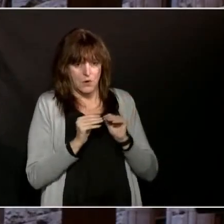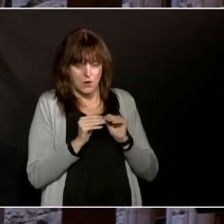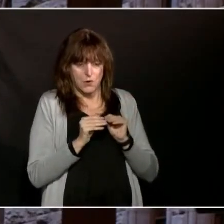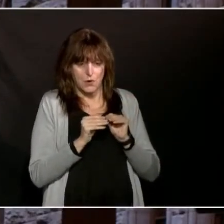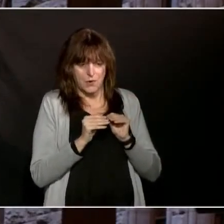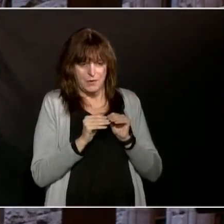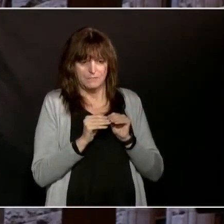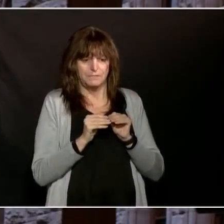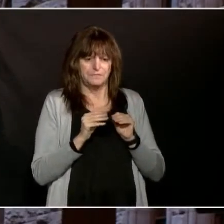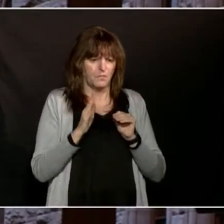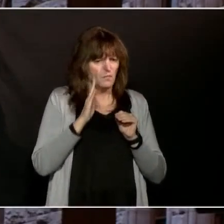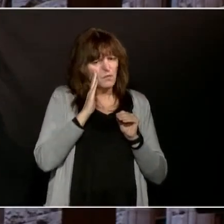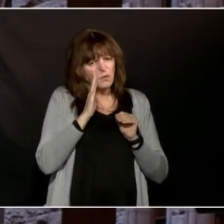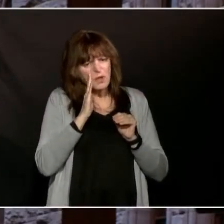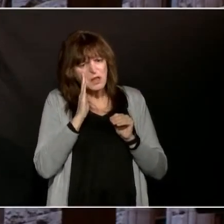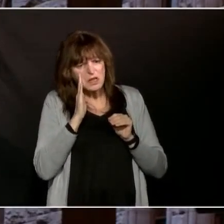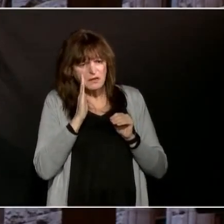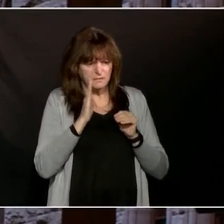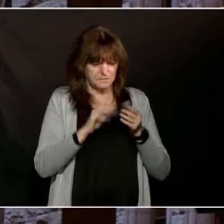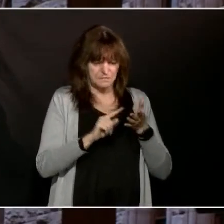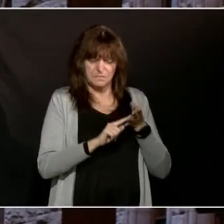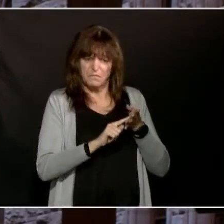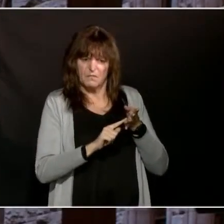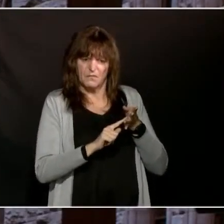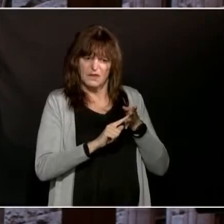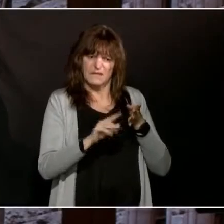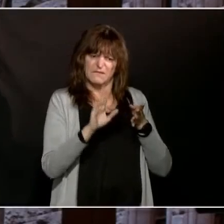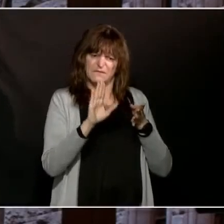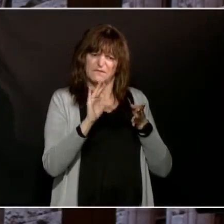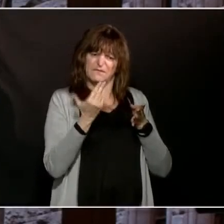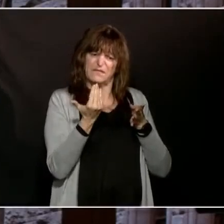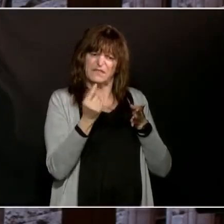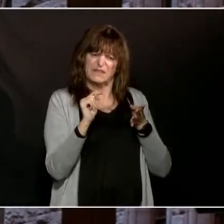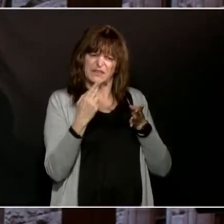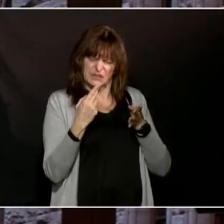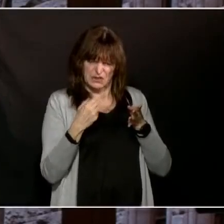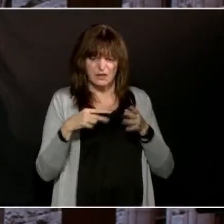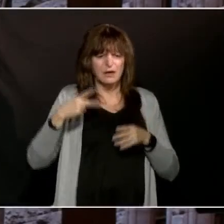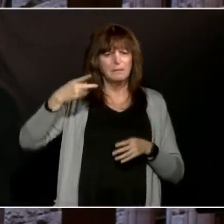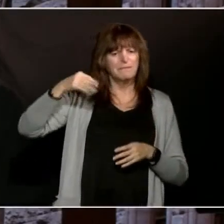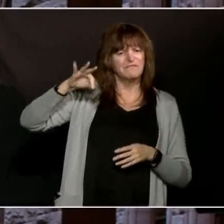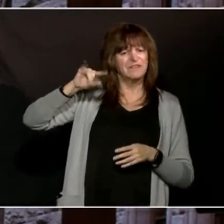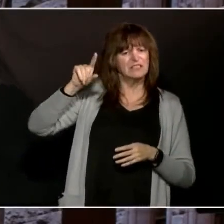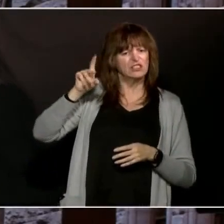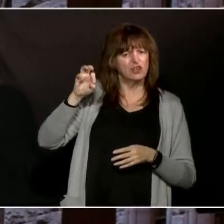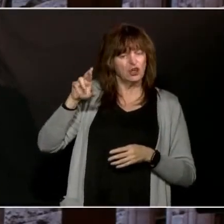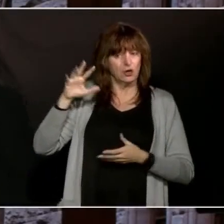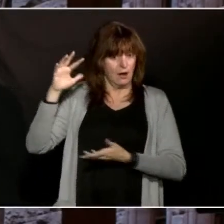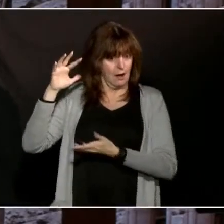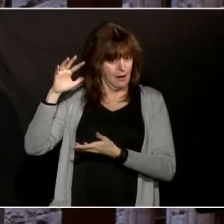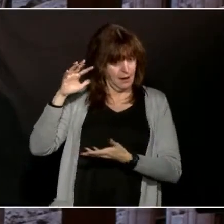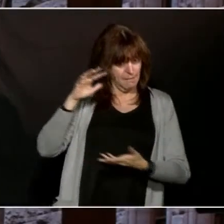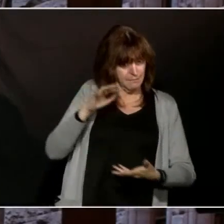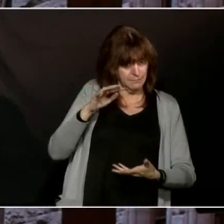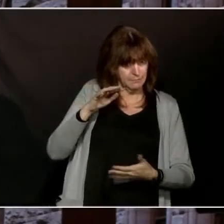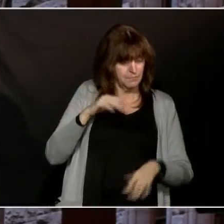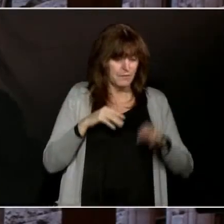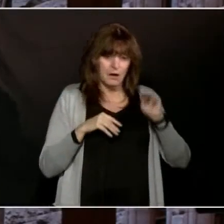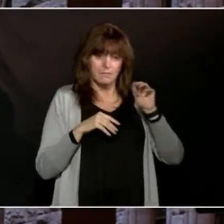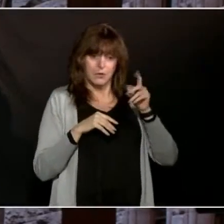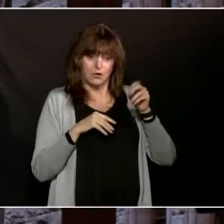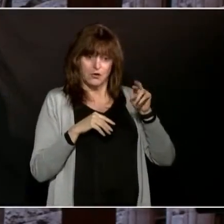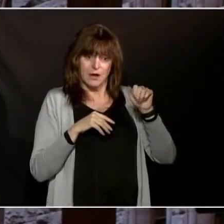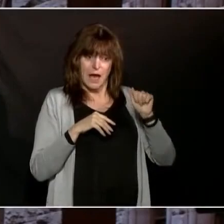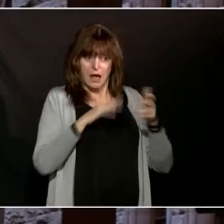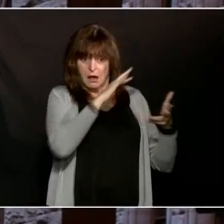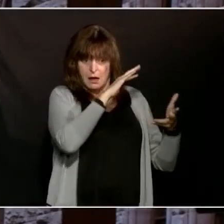week of the 15th when we get back up with Pfizer, and we're getting the renewal on others with the Moderna. And of course, there's new ones coming online. We're looking at when they